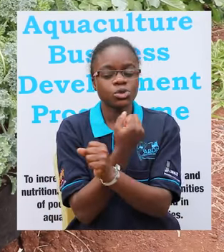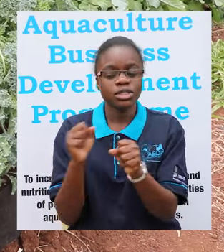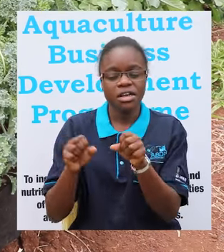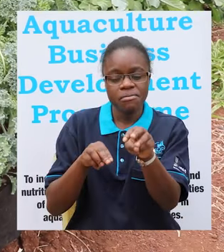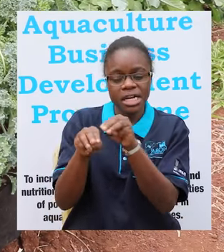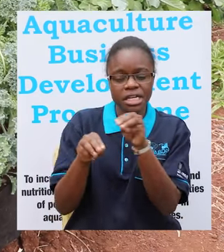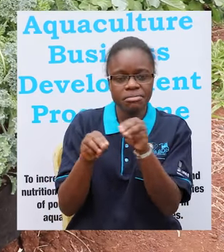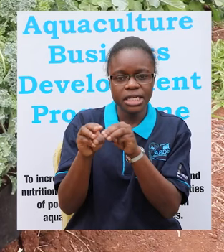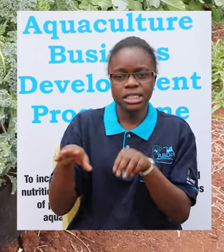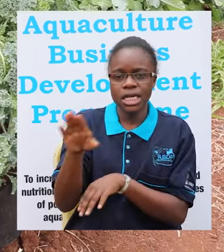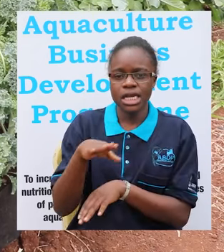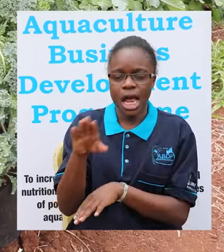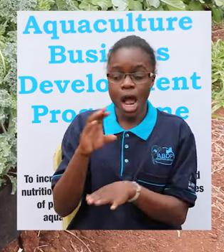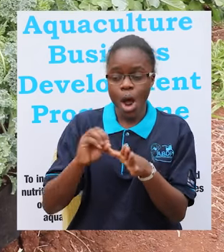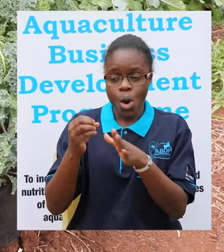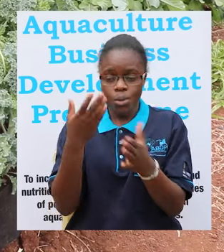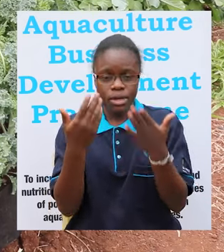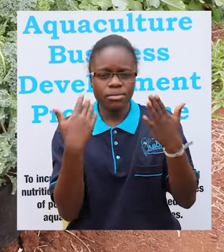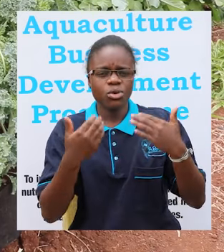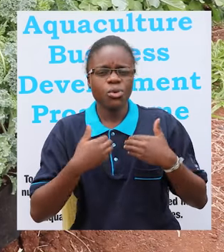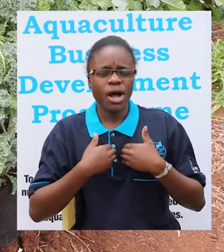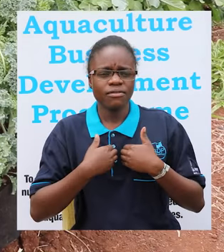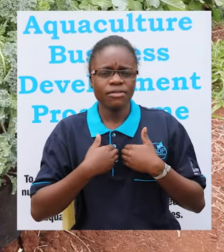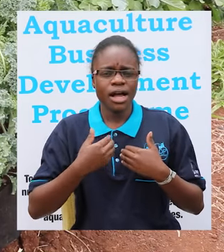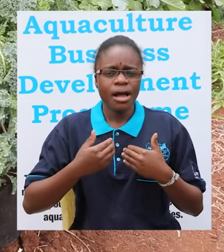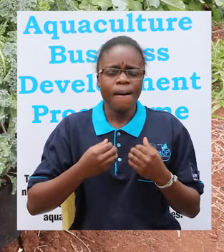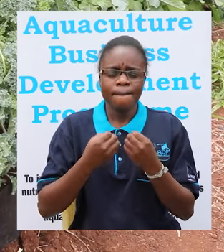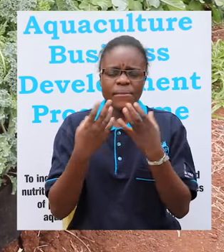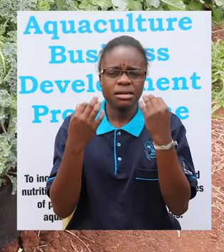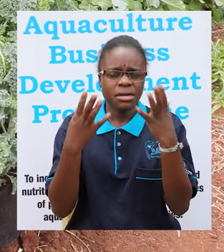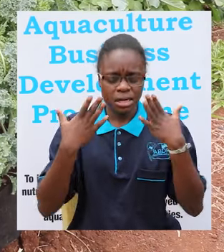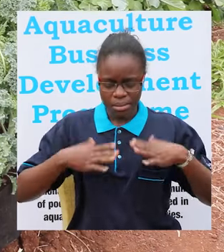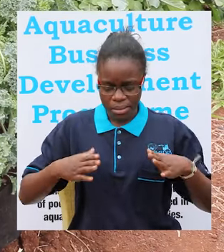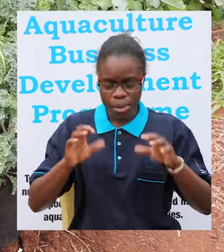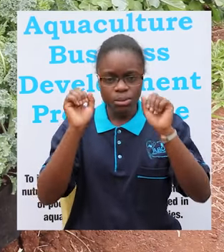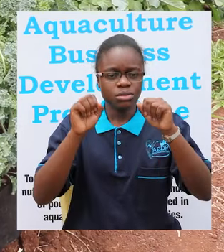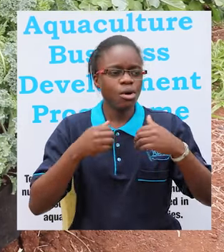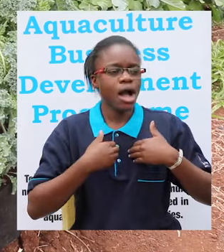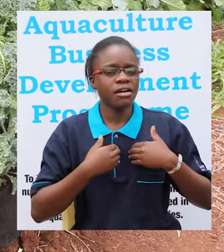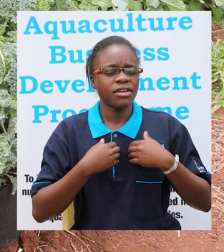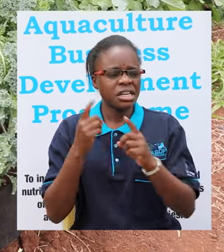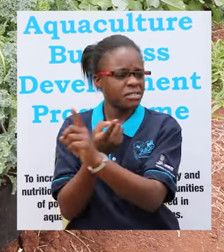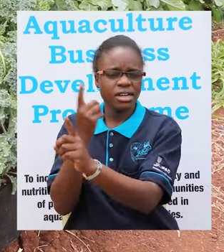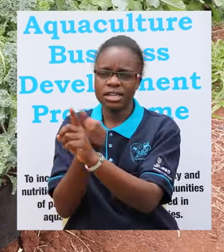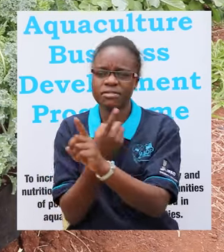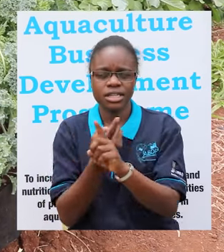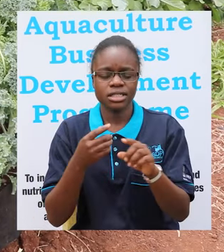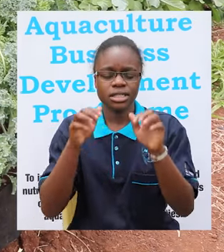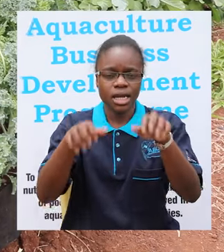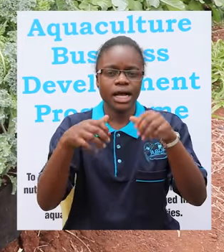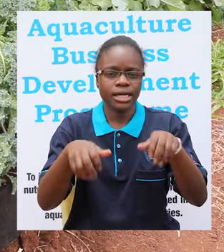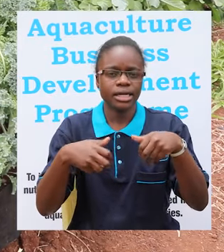management to be easy, and areas where you want high populations. You can have several of them in a